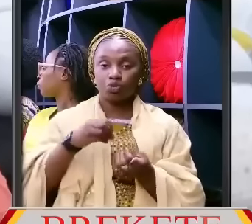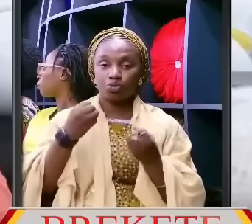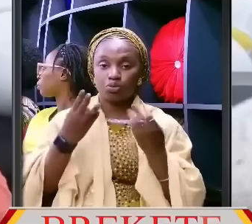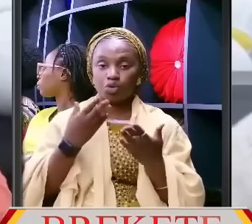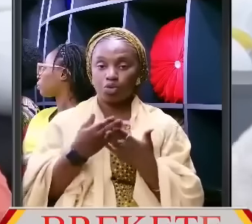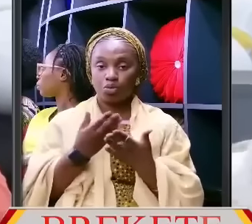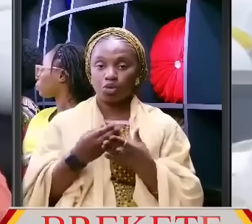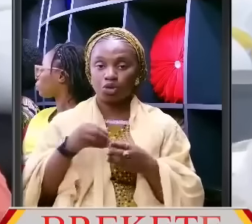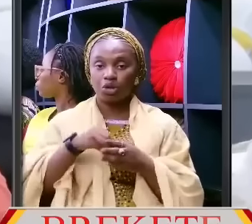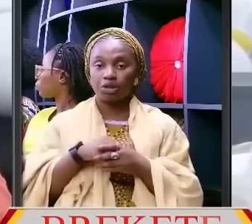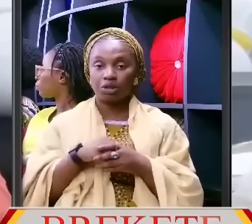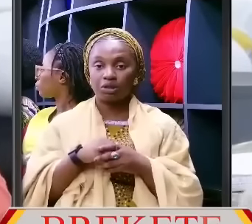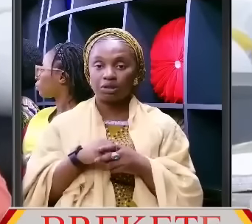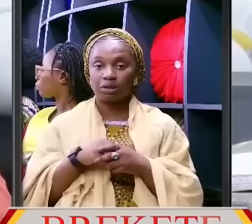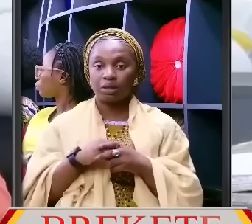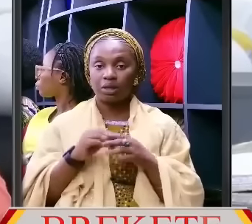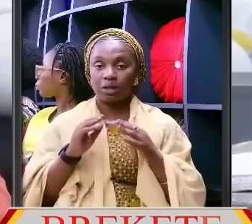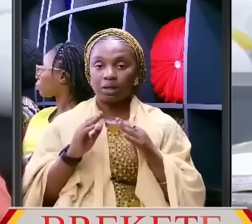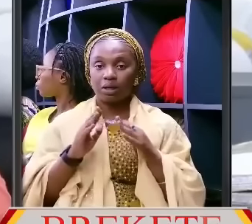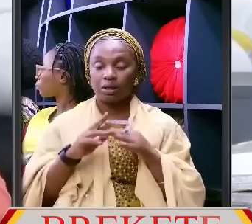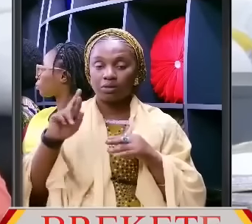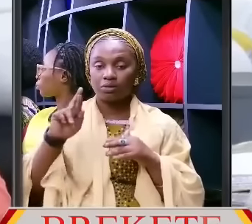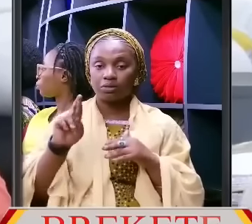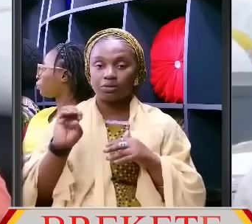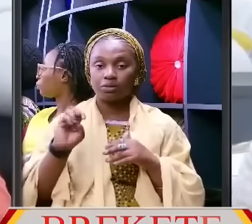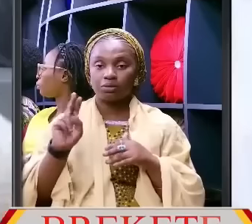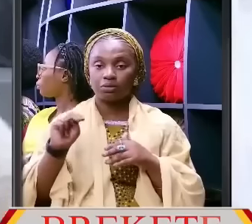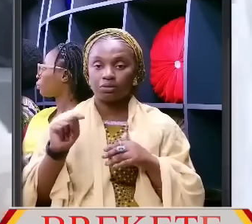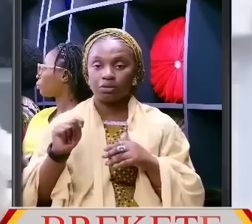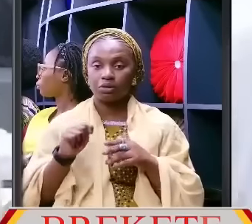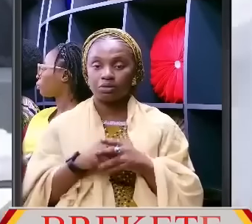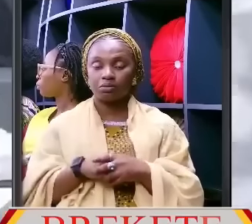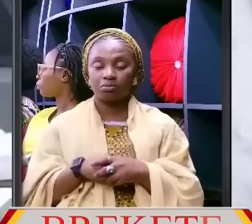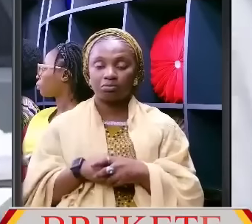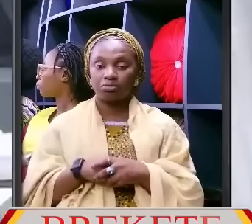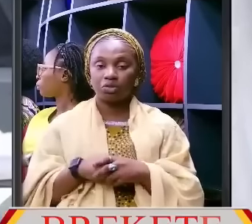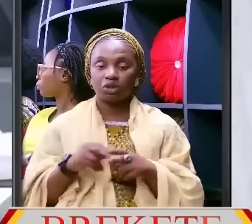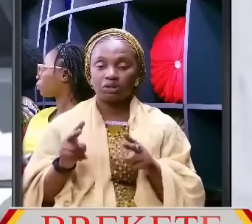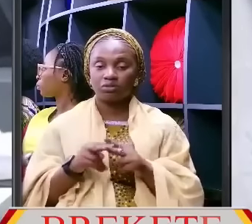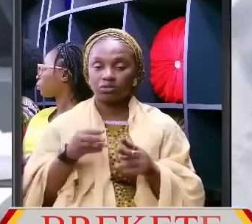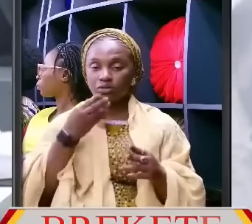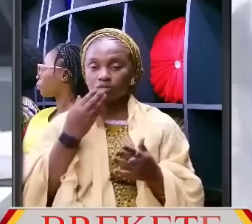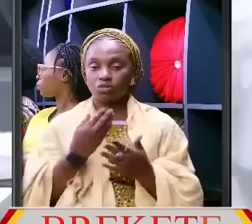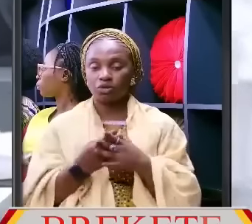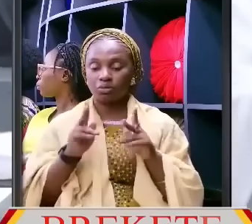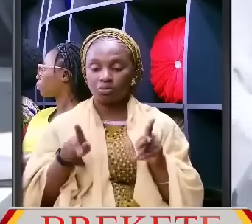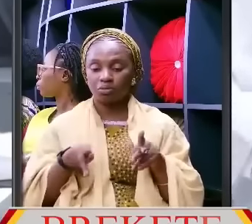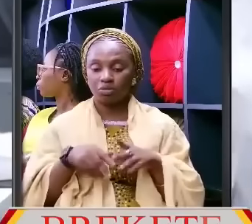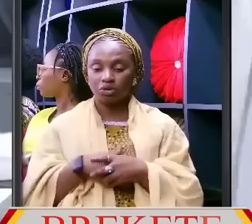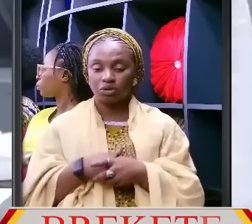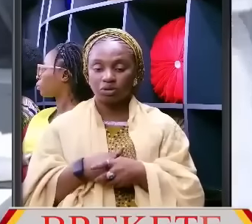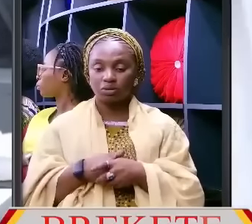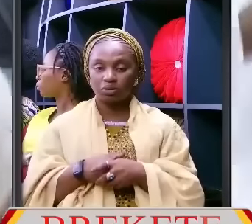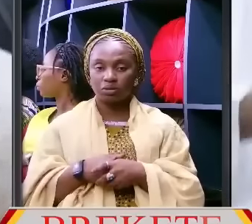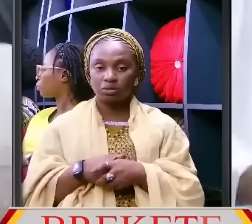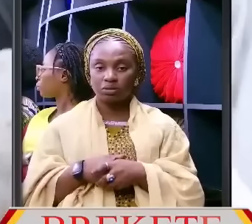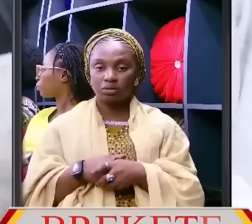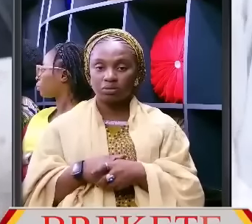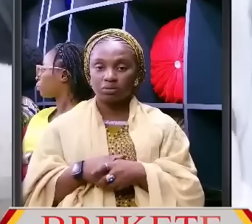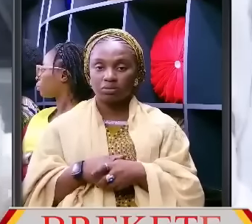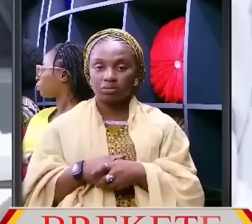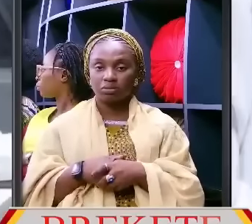get issue. I be in wife born. I be he get problem for work. He go look you say for 5 years make you no pay rent. And